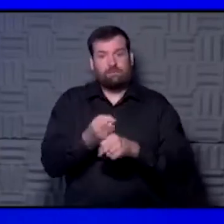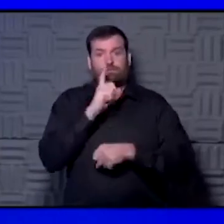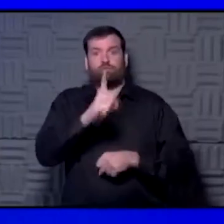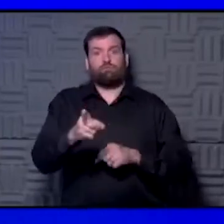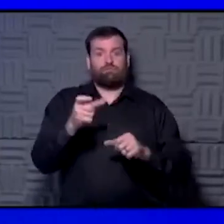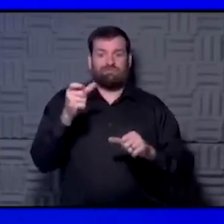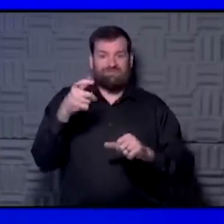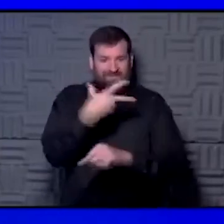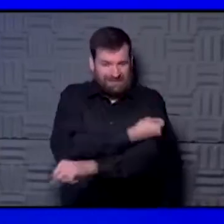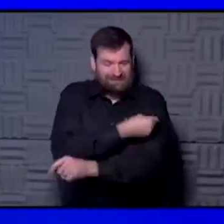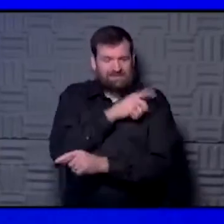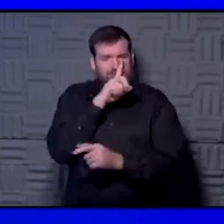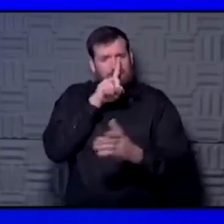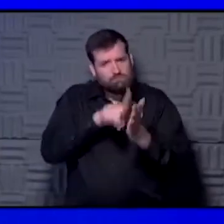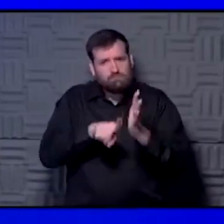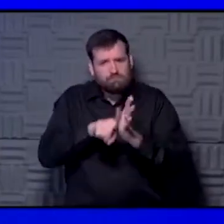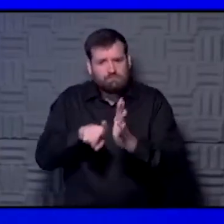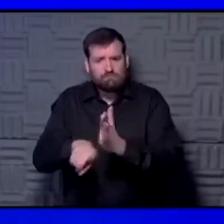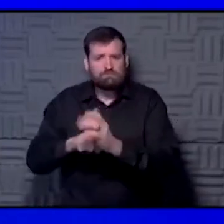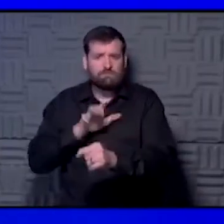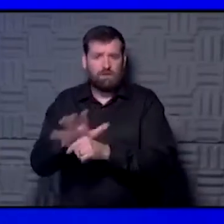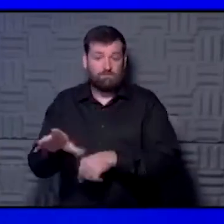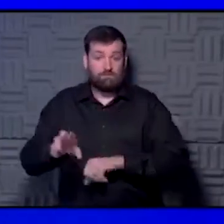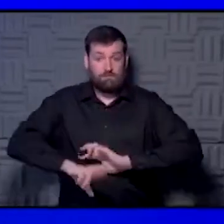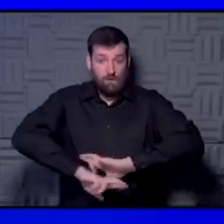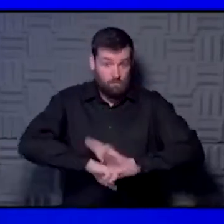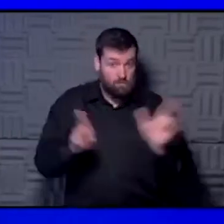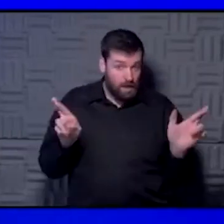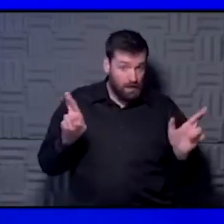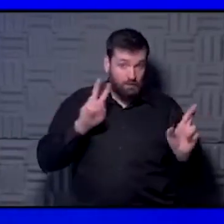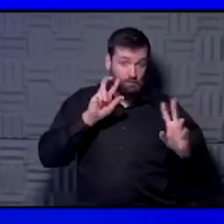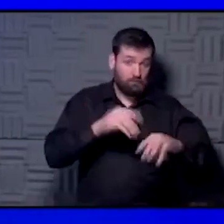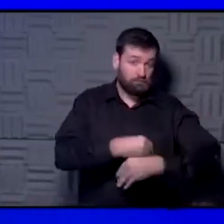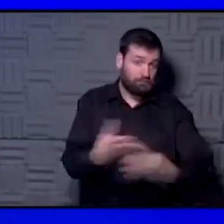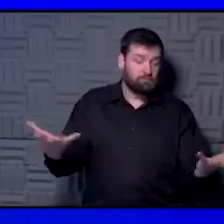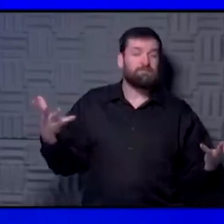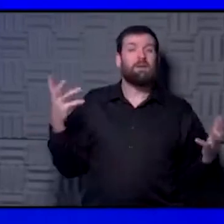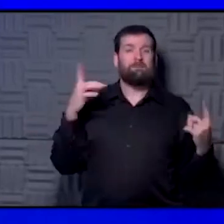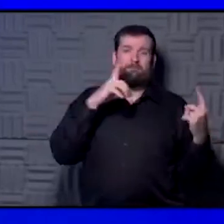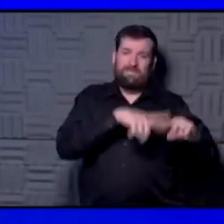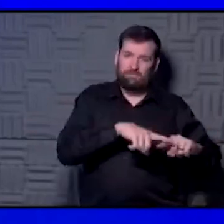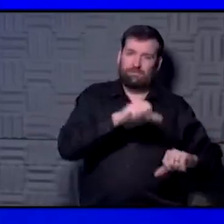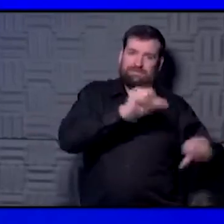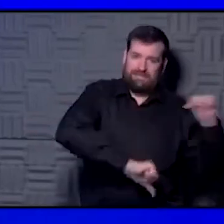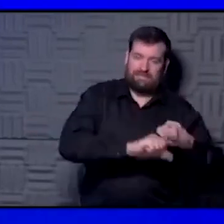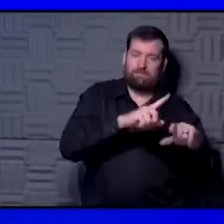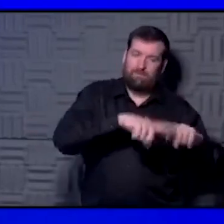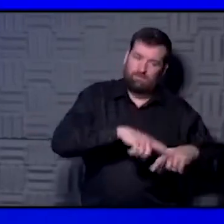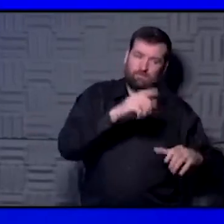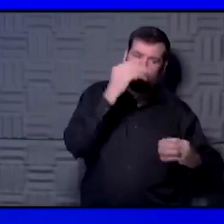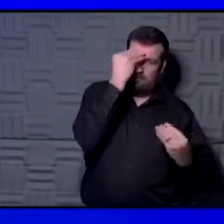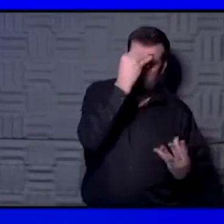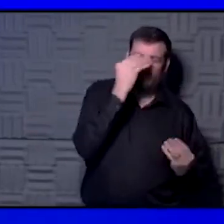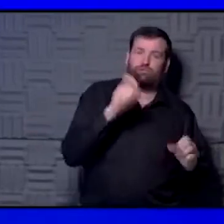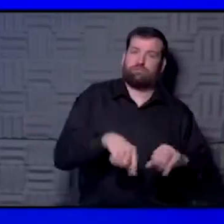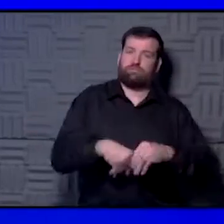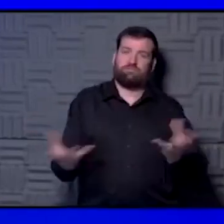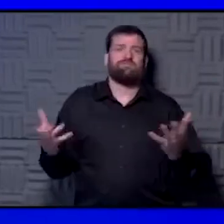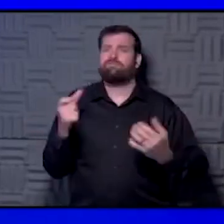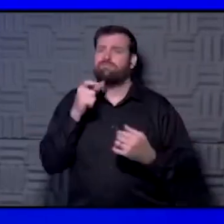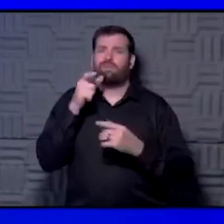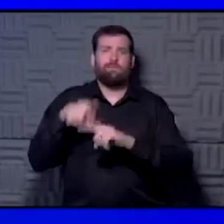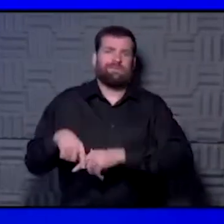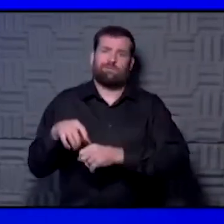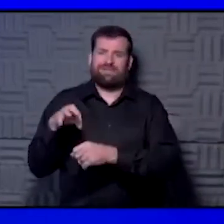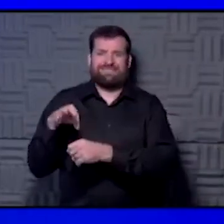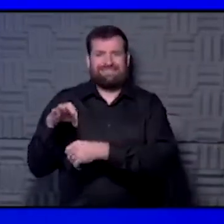are studied correctly and that when they are ready to be rolled out based on the science and data, then they can be rolled out. It shouldn't be based on a date,